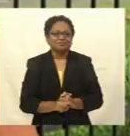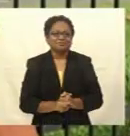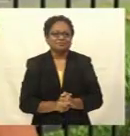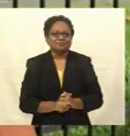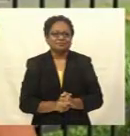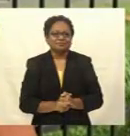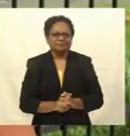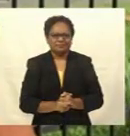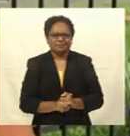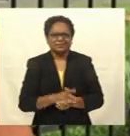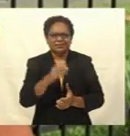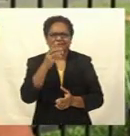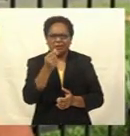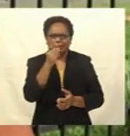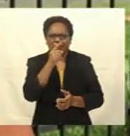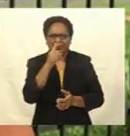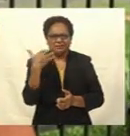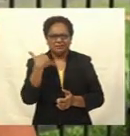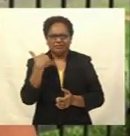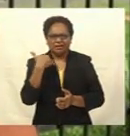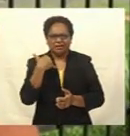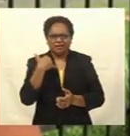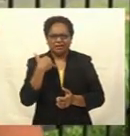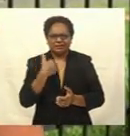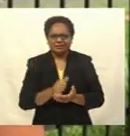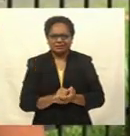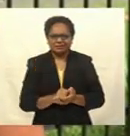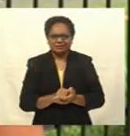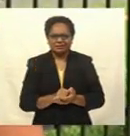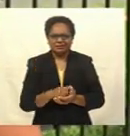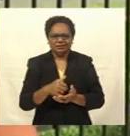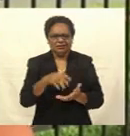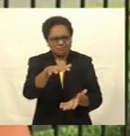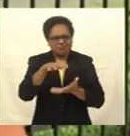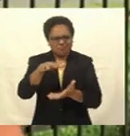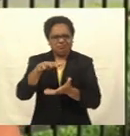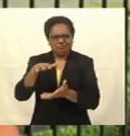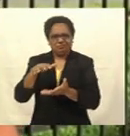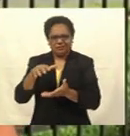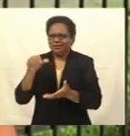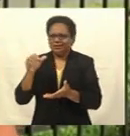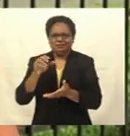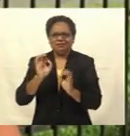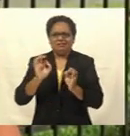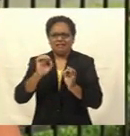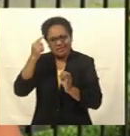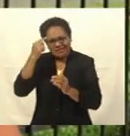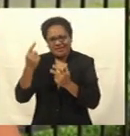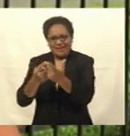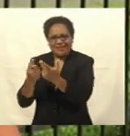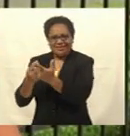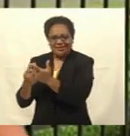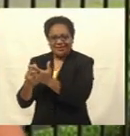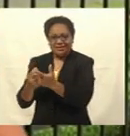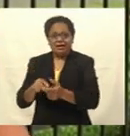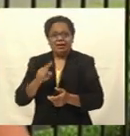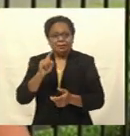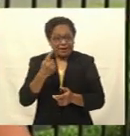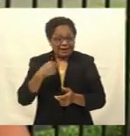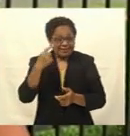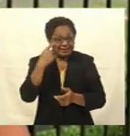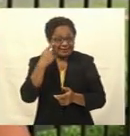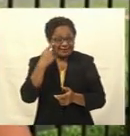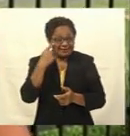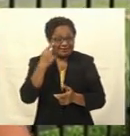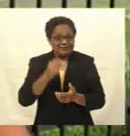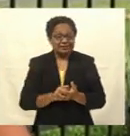People really abused it. And I think it would have been done better if, the people that really